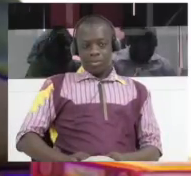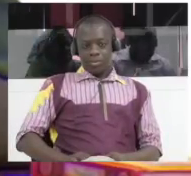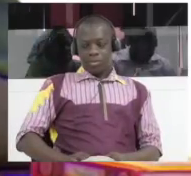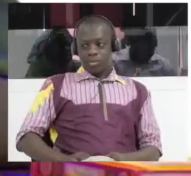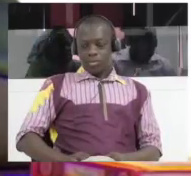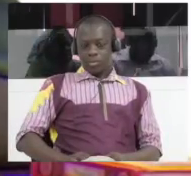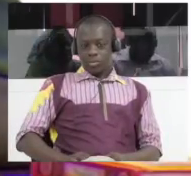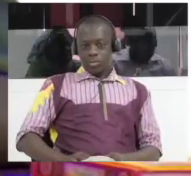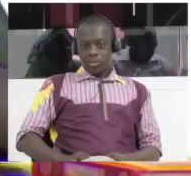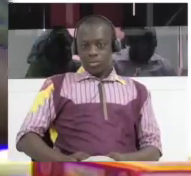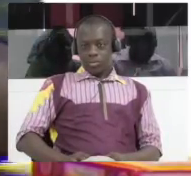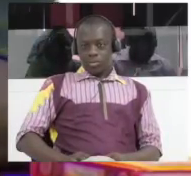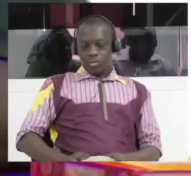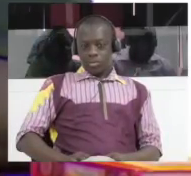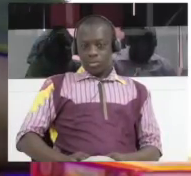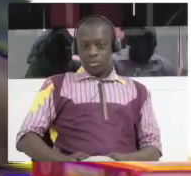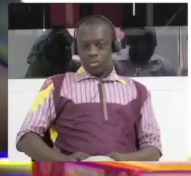Yes.